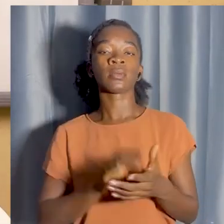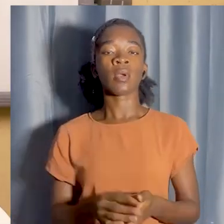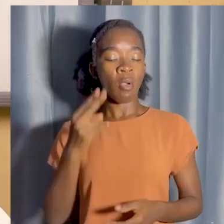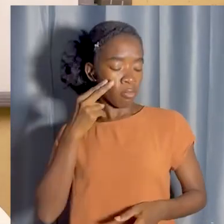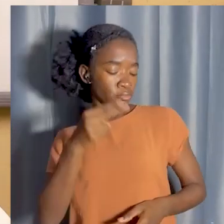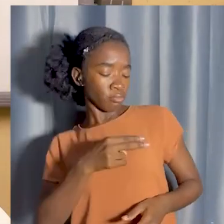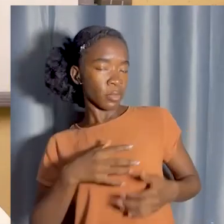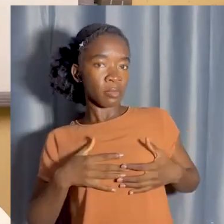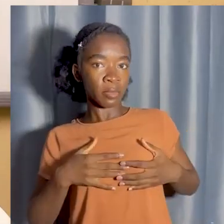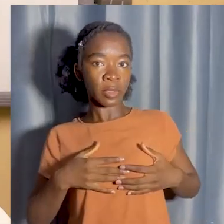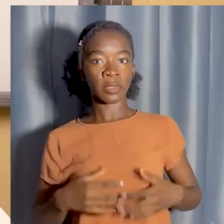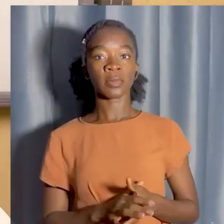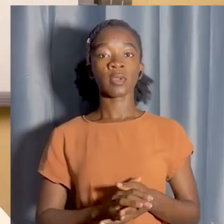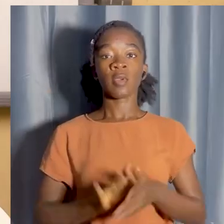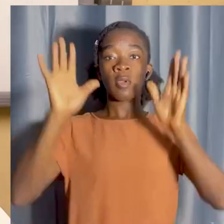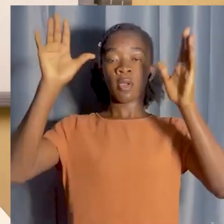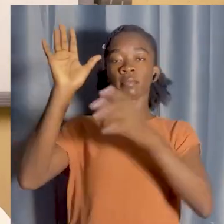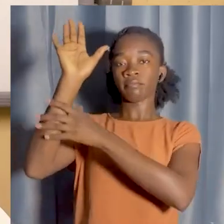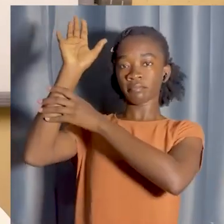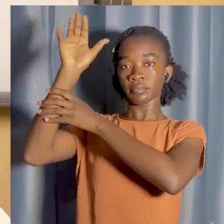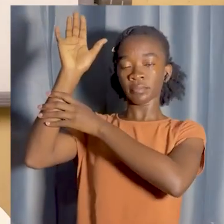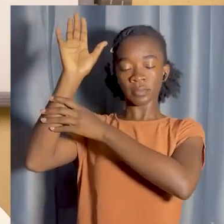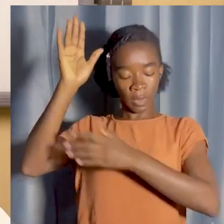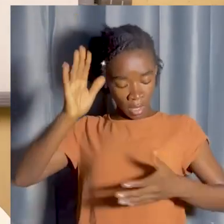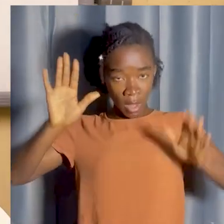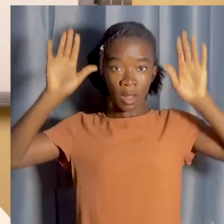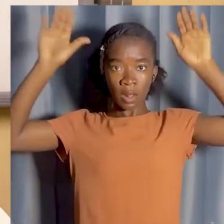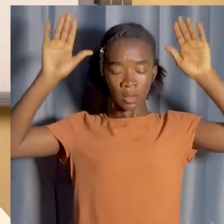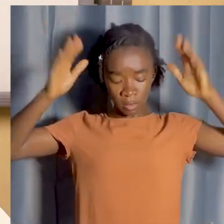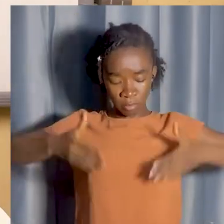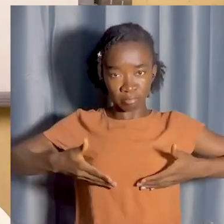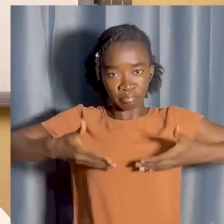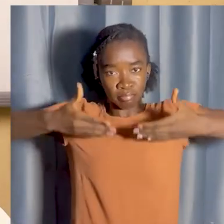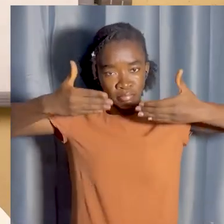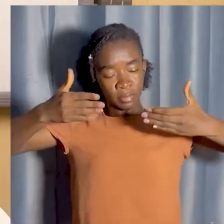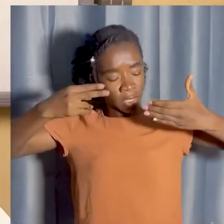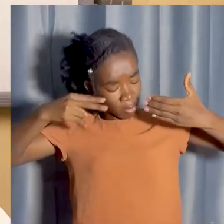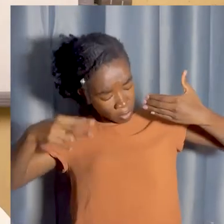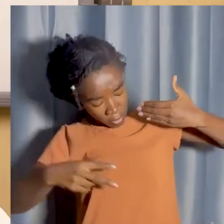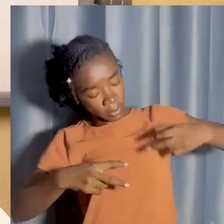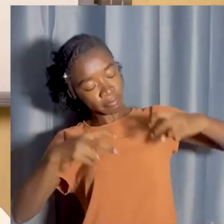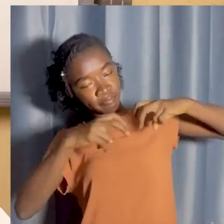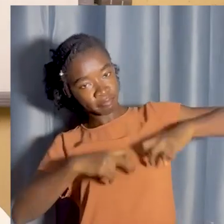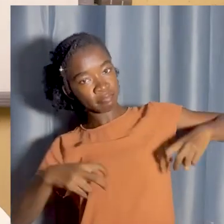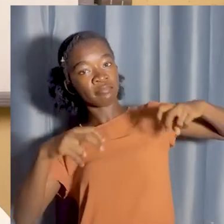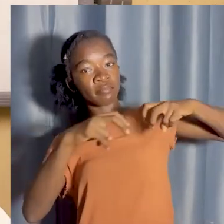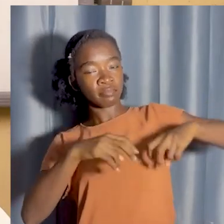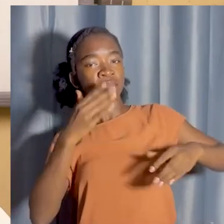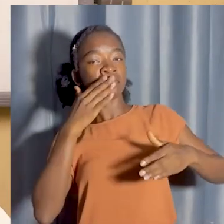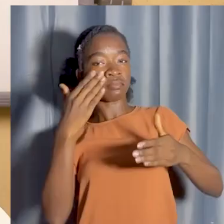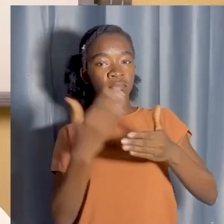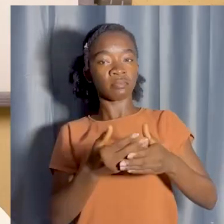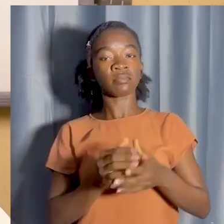is to lift up your hands all the way up and still look. As you lift up your hands, the breast is lifted up a bit. If it doesn't go up